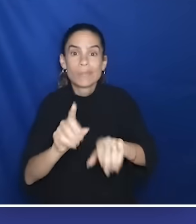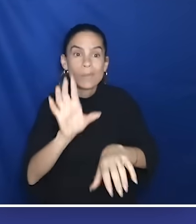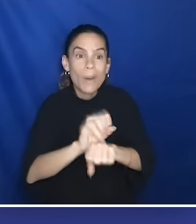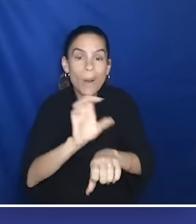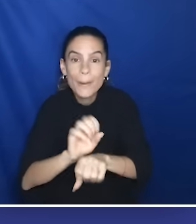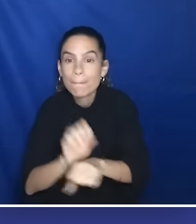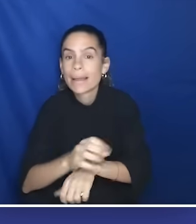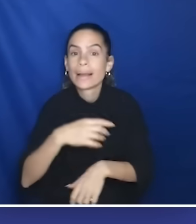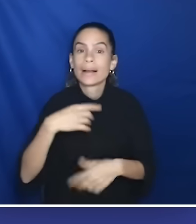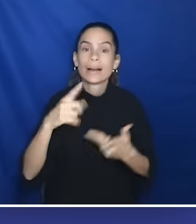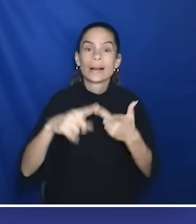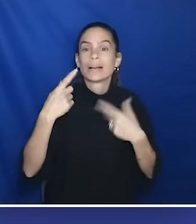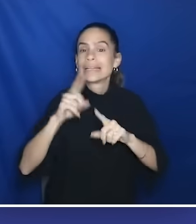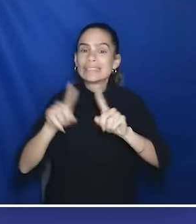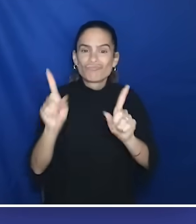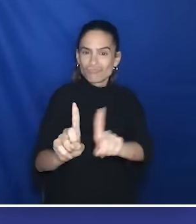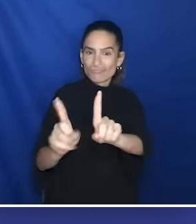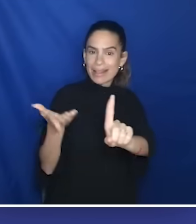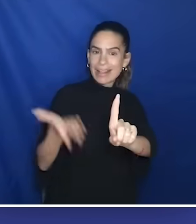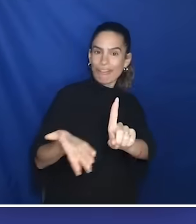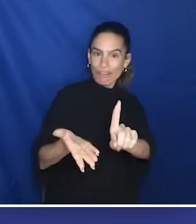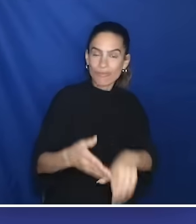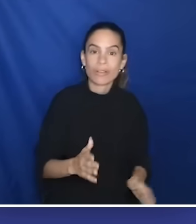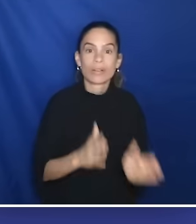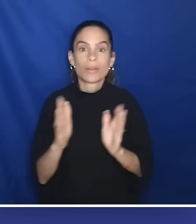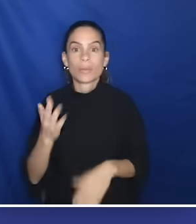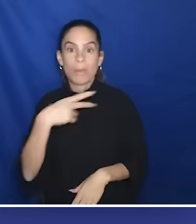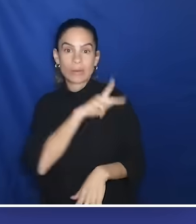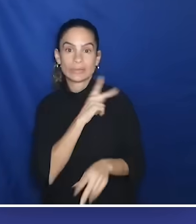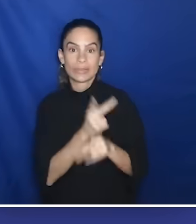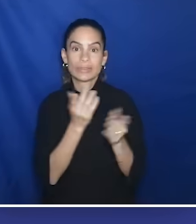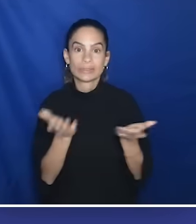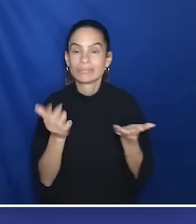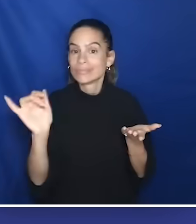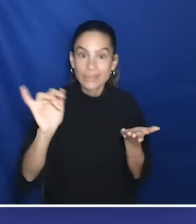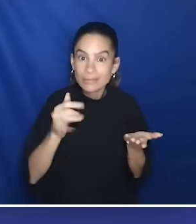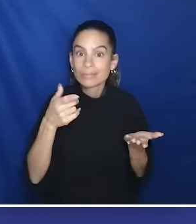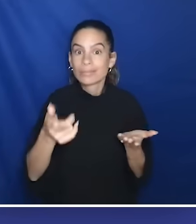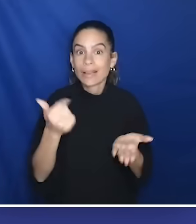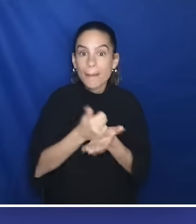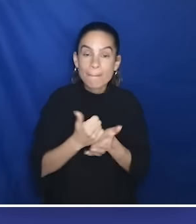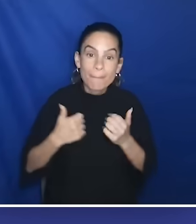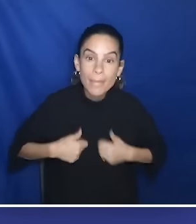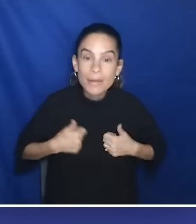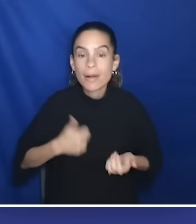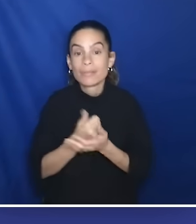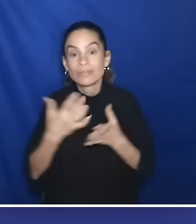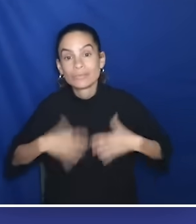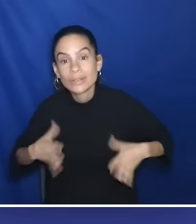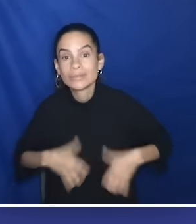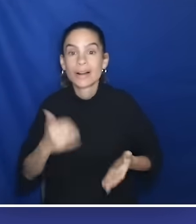going with someone to appointments, and just in general, being a companion. Personal care covers tasks like helping with